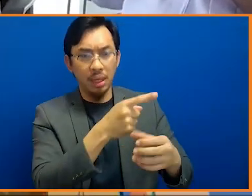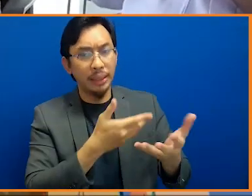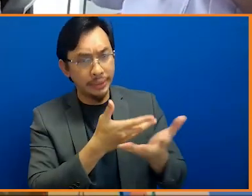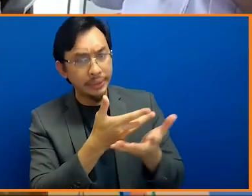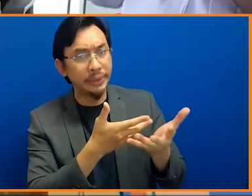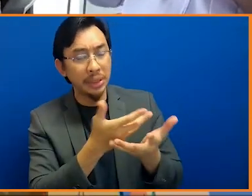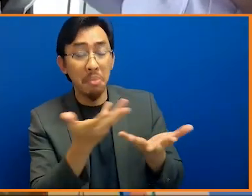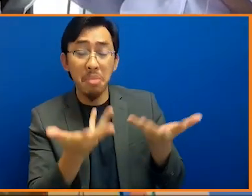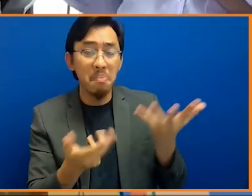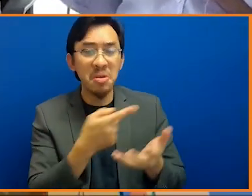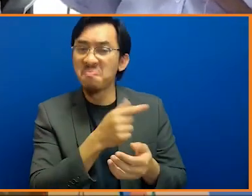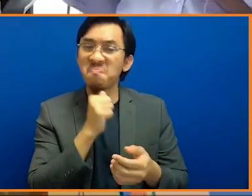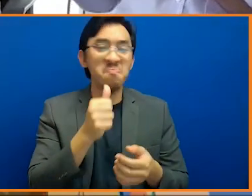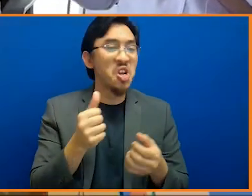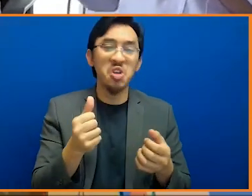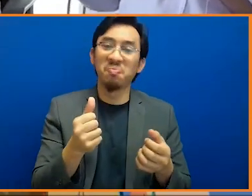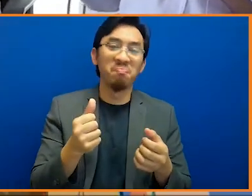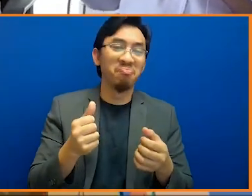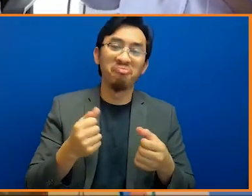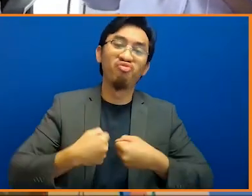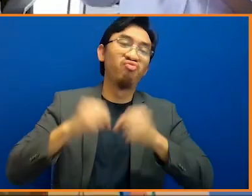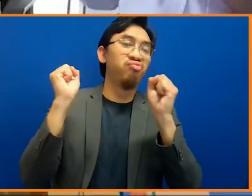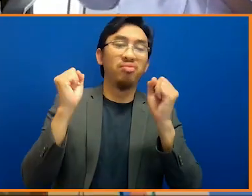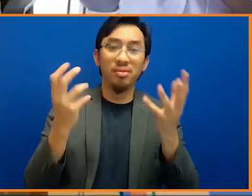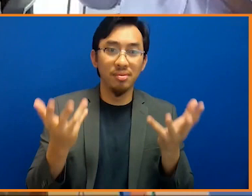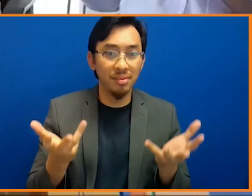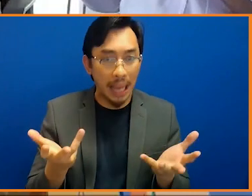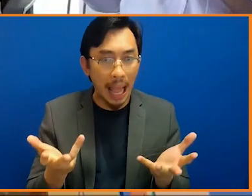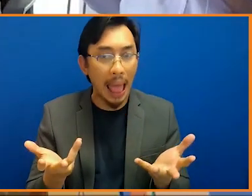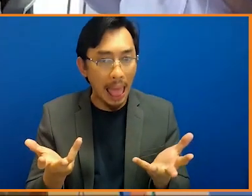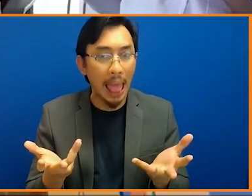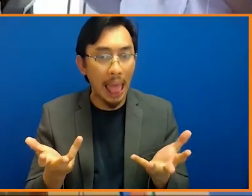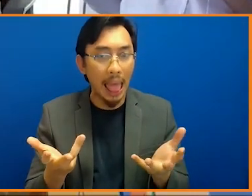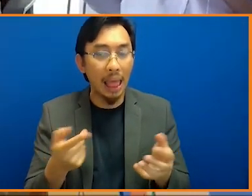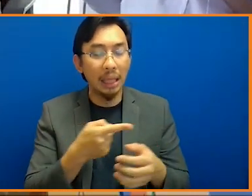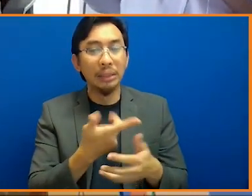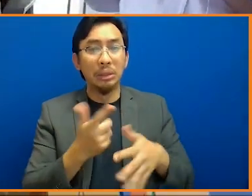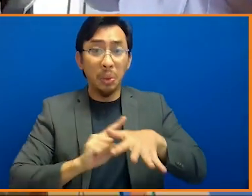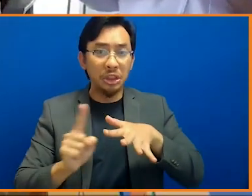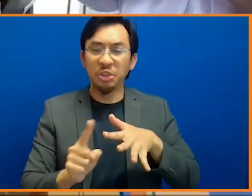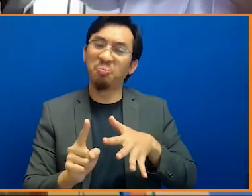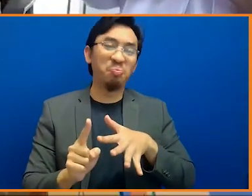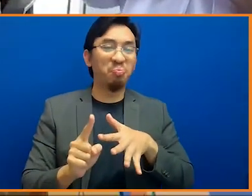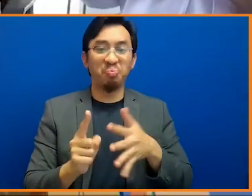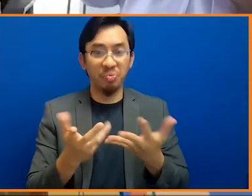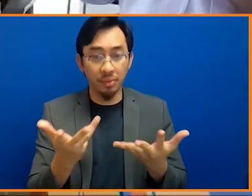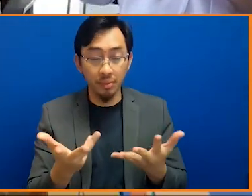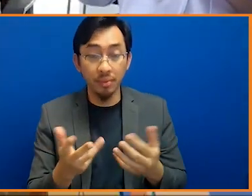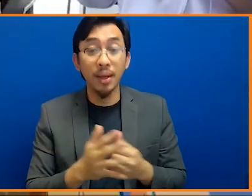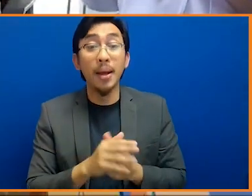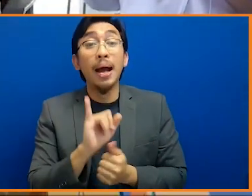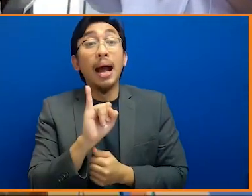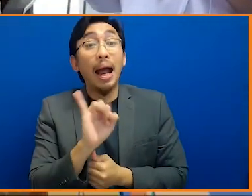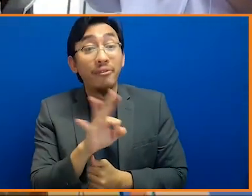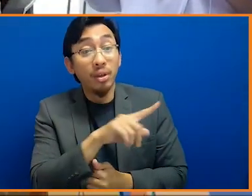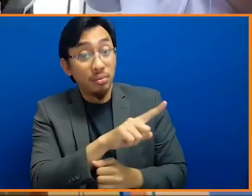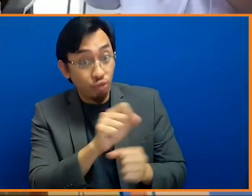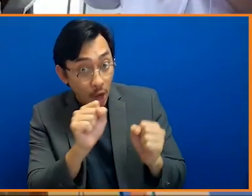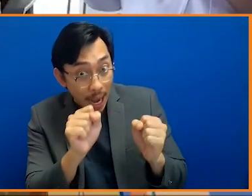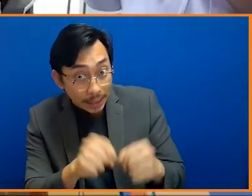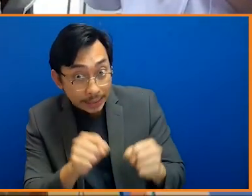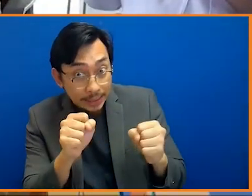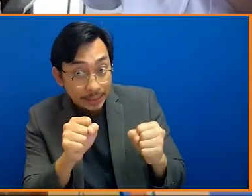are probably don't agree their building to be function also as a escape building. But if they